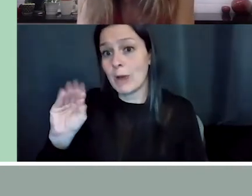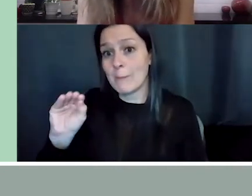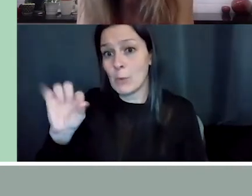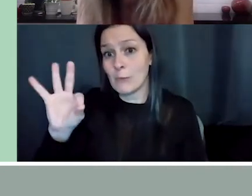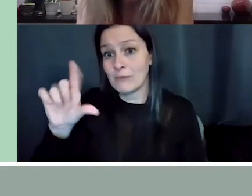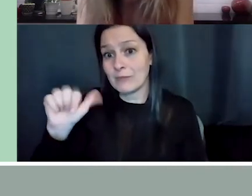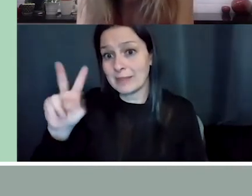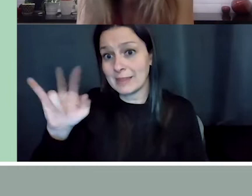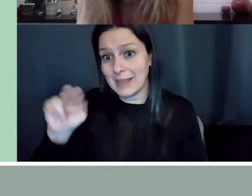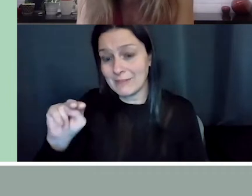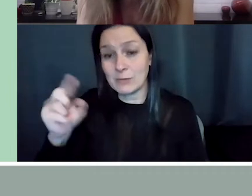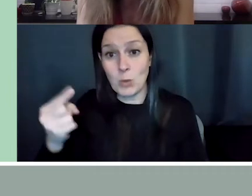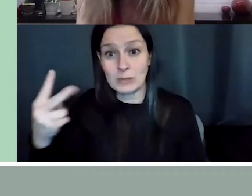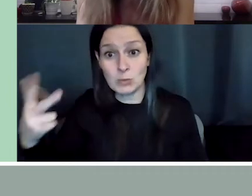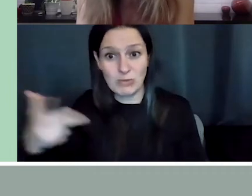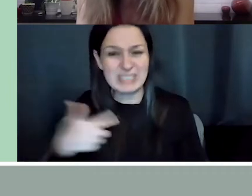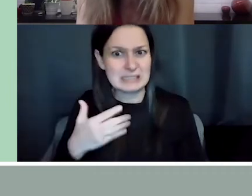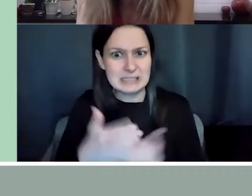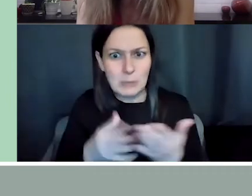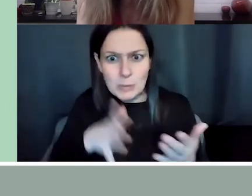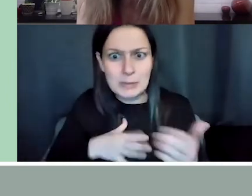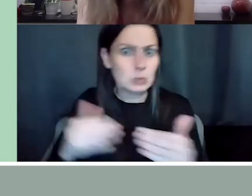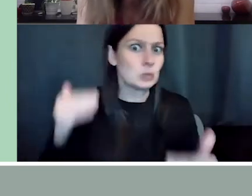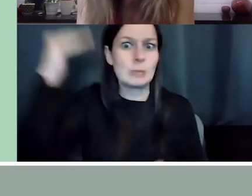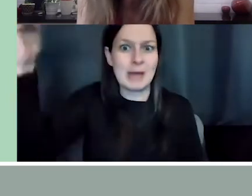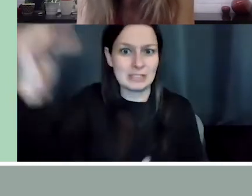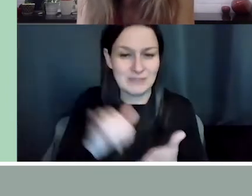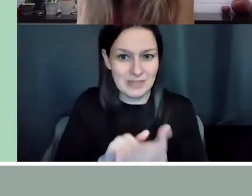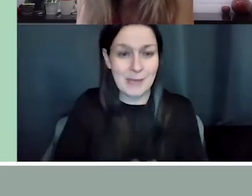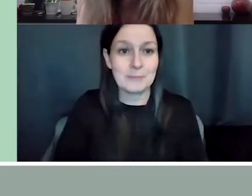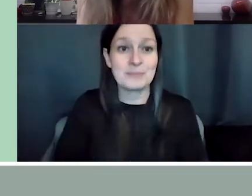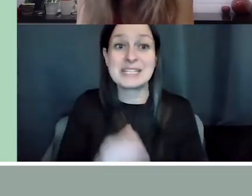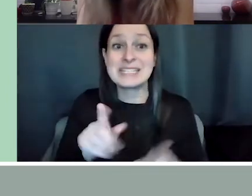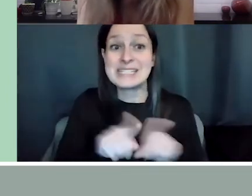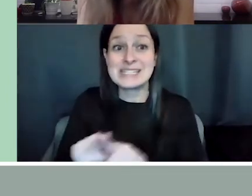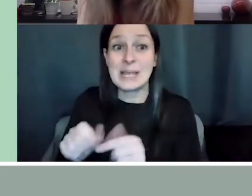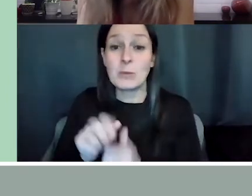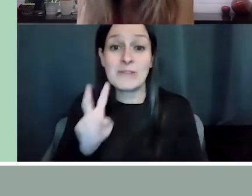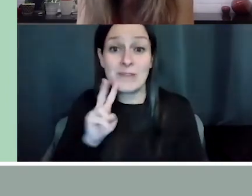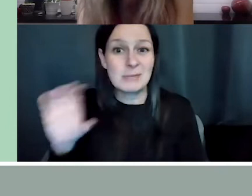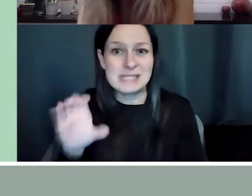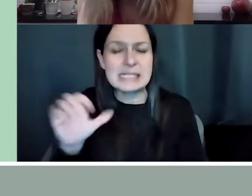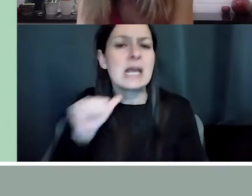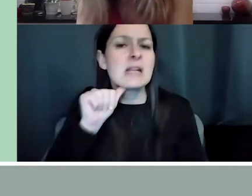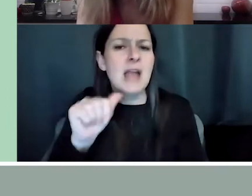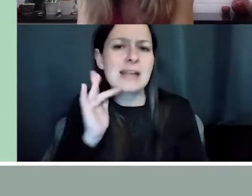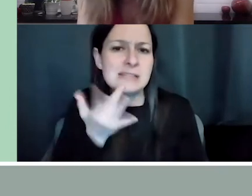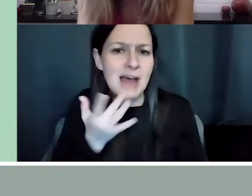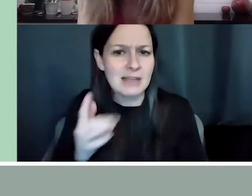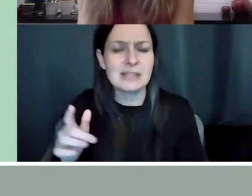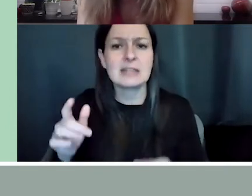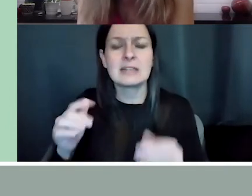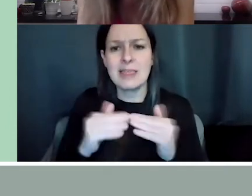them were getting mega doses of these. Same thing with vitamin C, not really a toxic level, but those were really